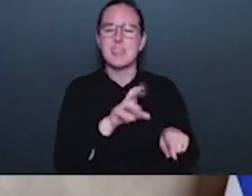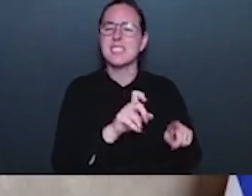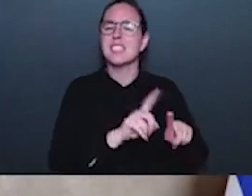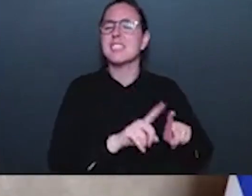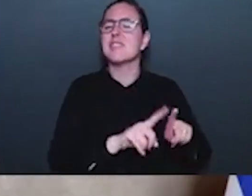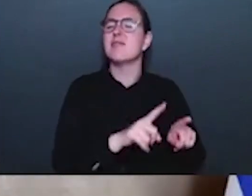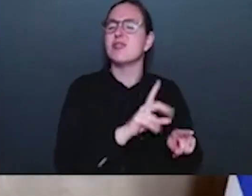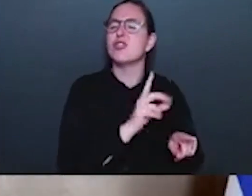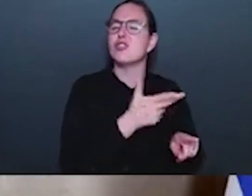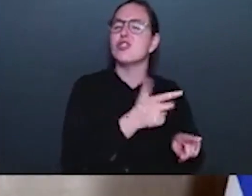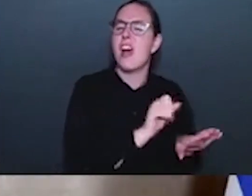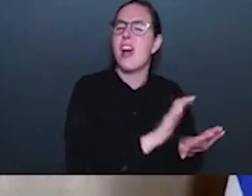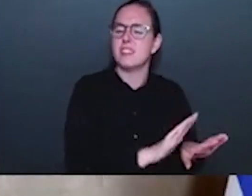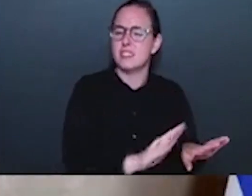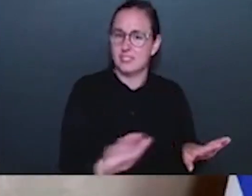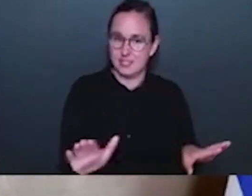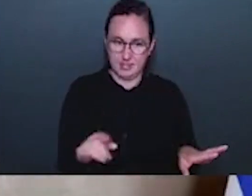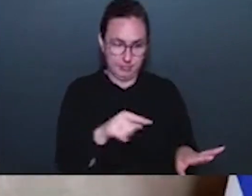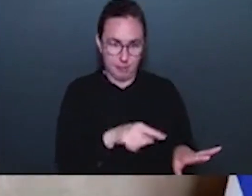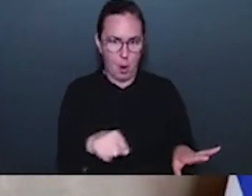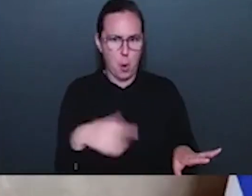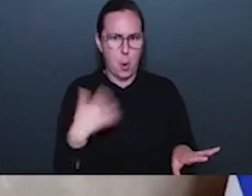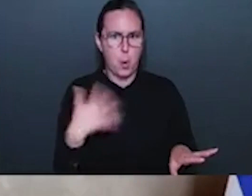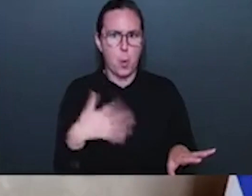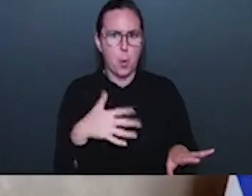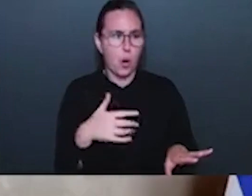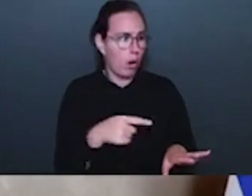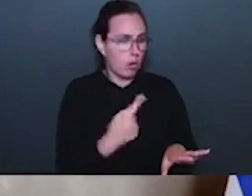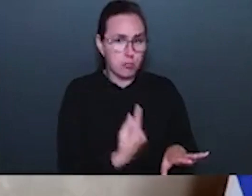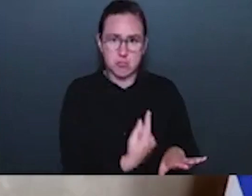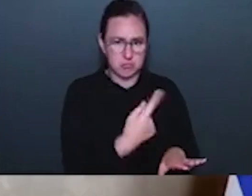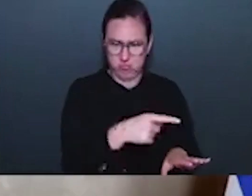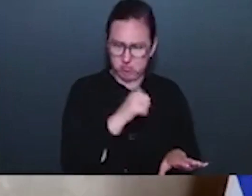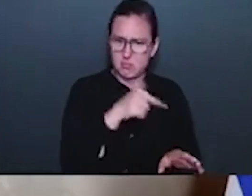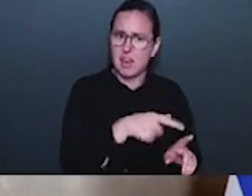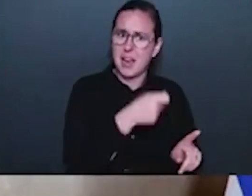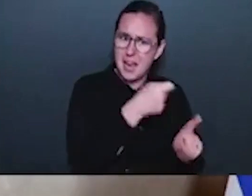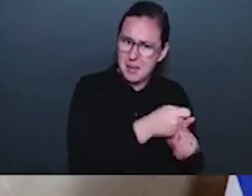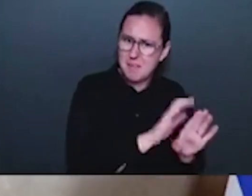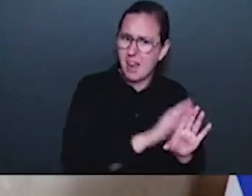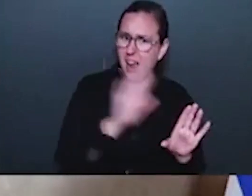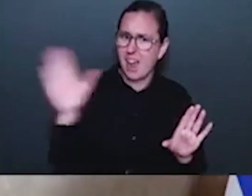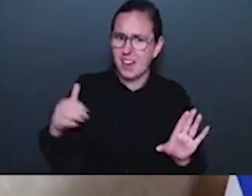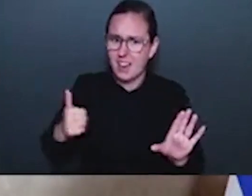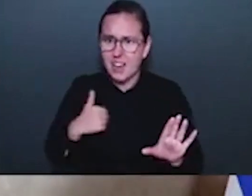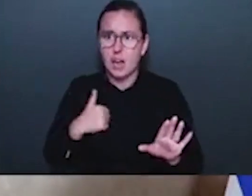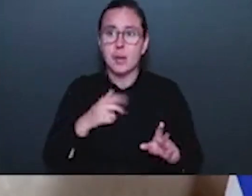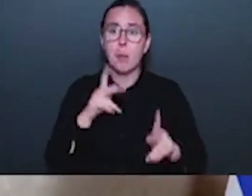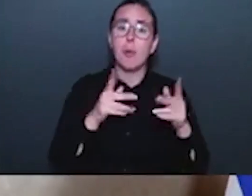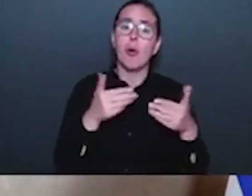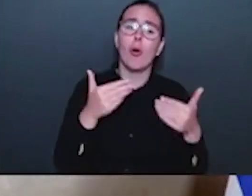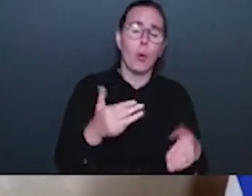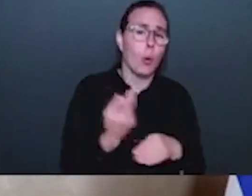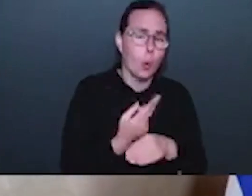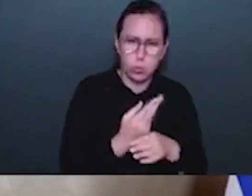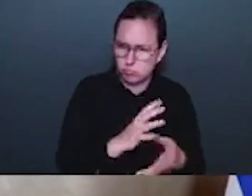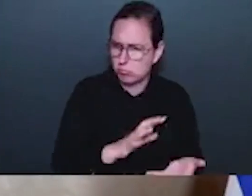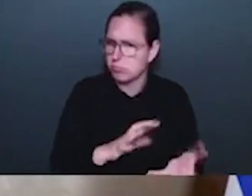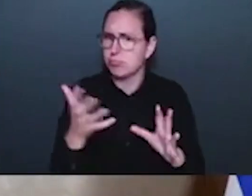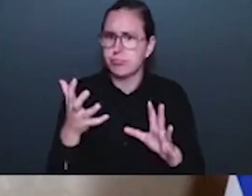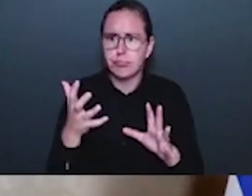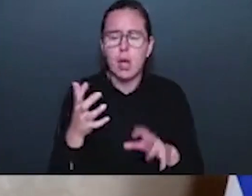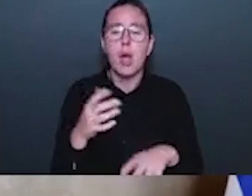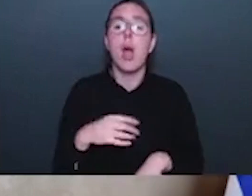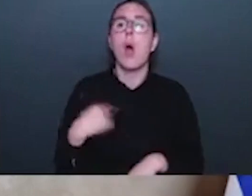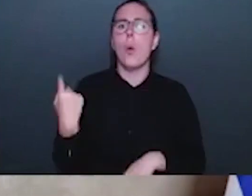treatment services, as well as prevention efforts alongside all orders of government, we are working in tandem